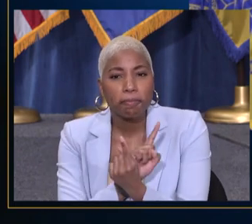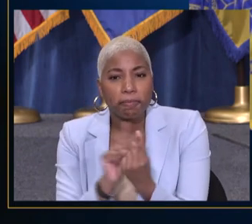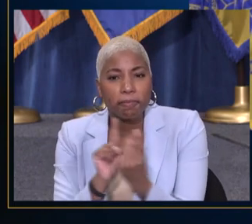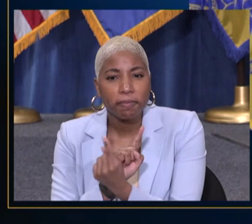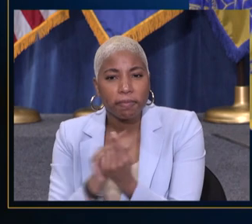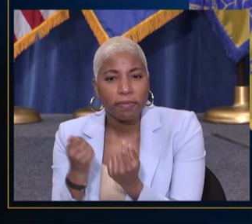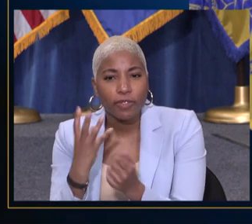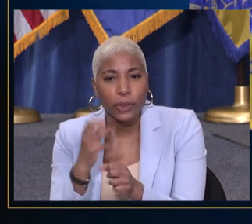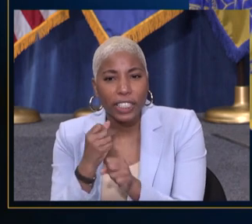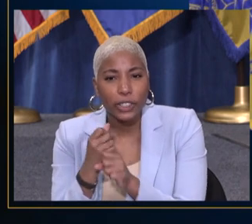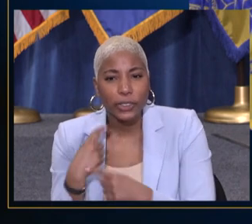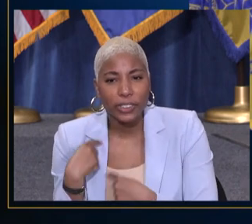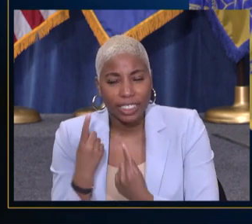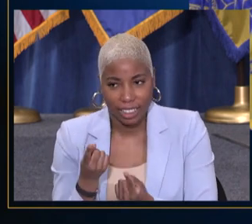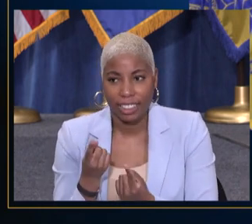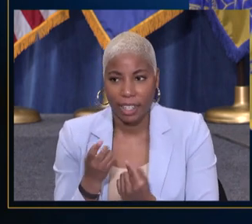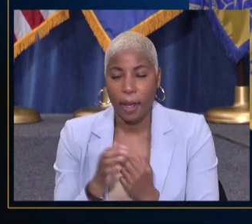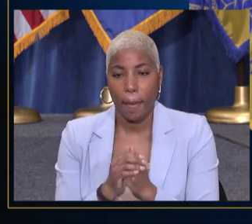years.